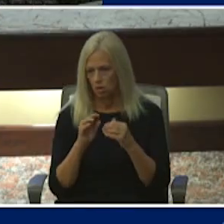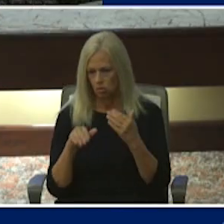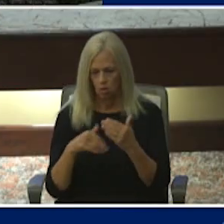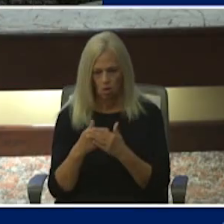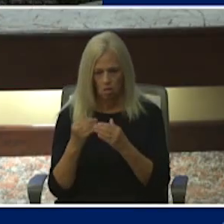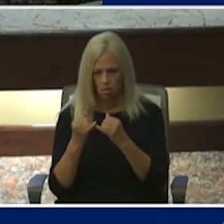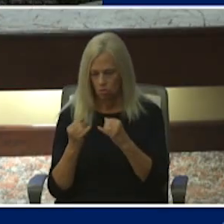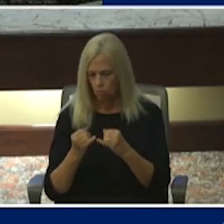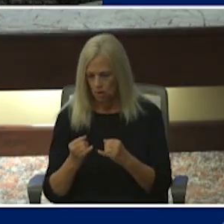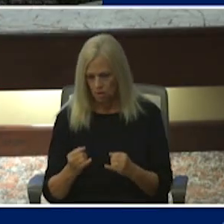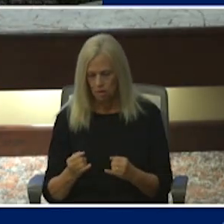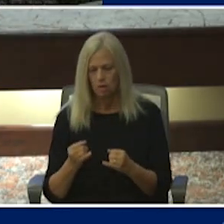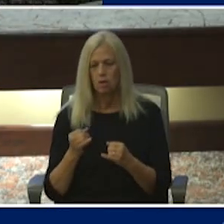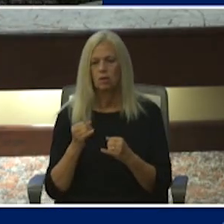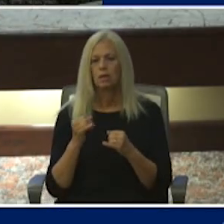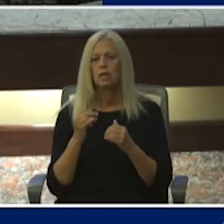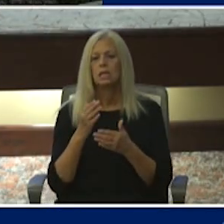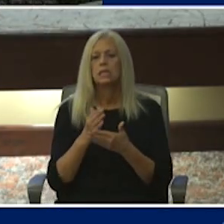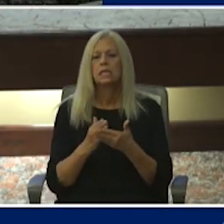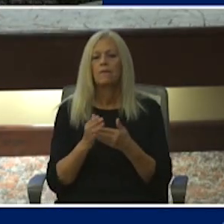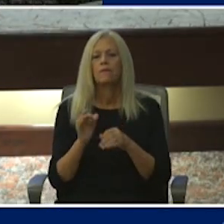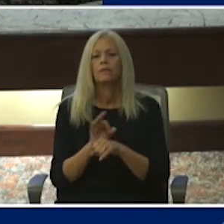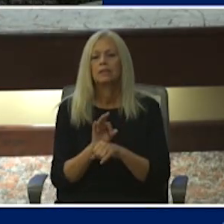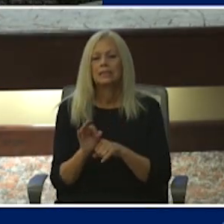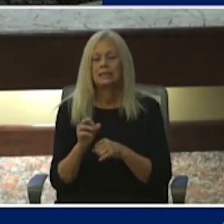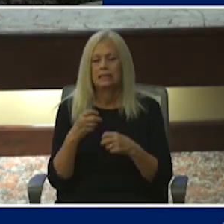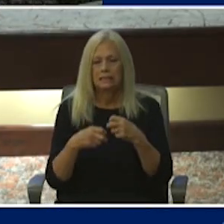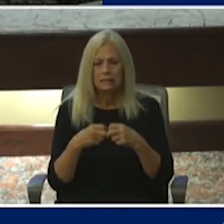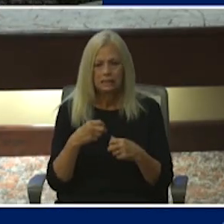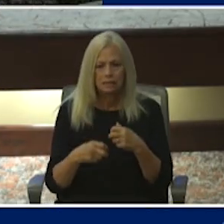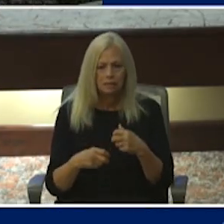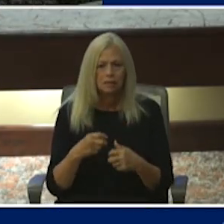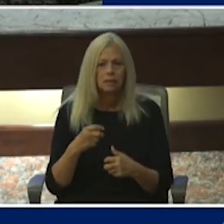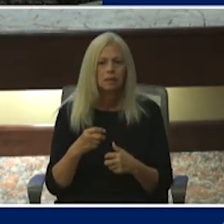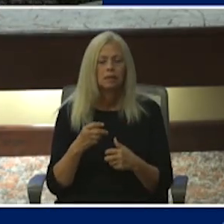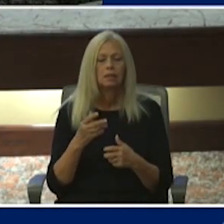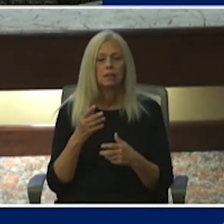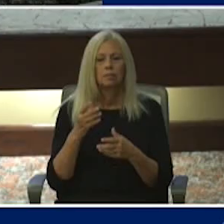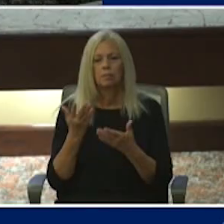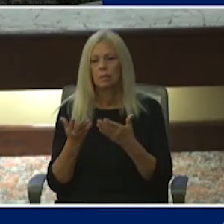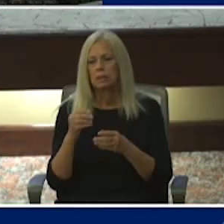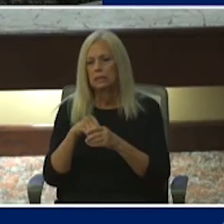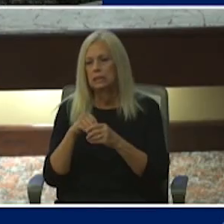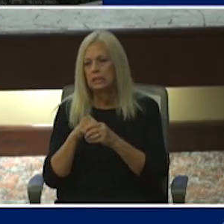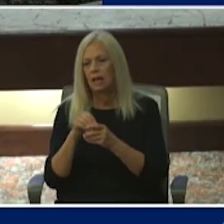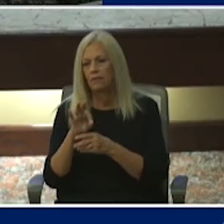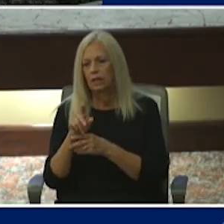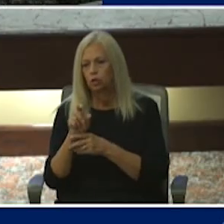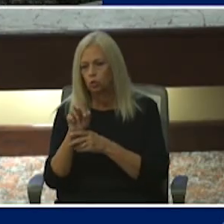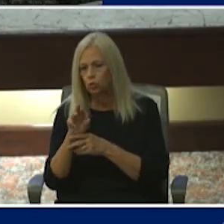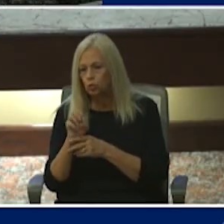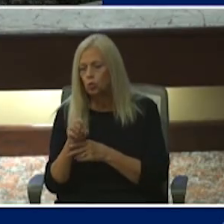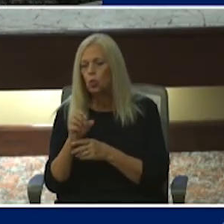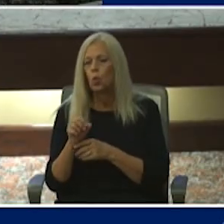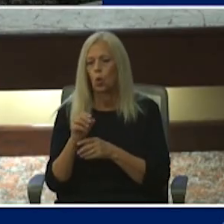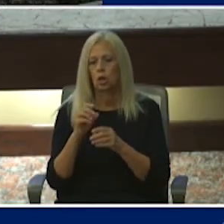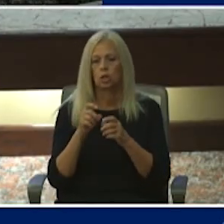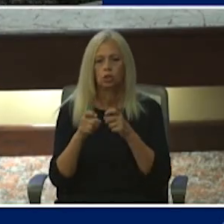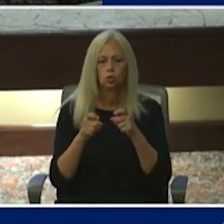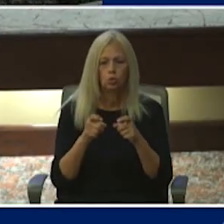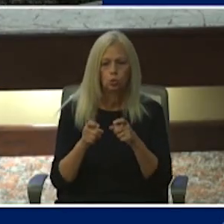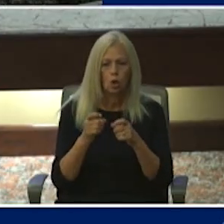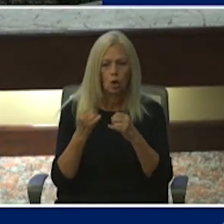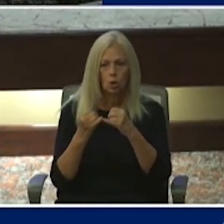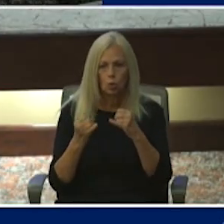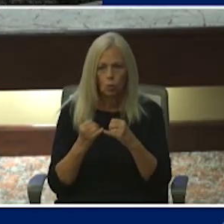wiring. There are some functional issues that remain. It's likely within the fixture or the control wire, and that is all included